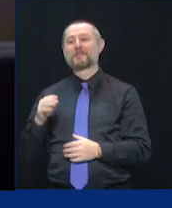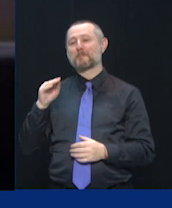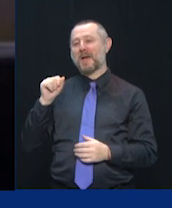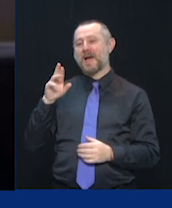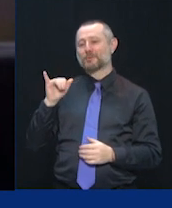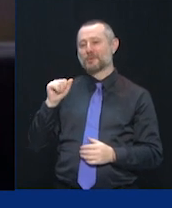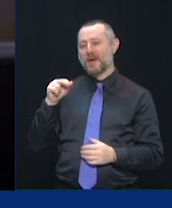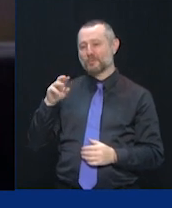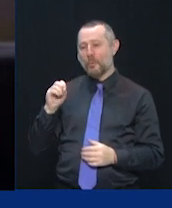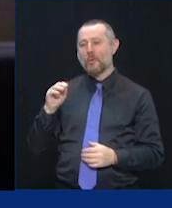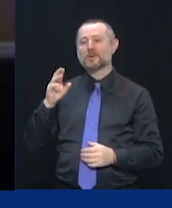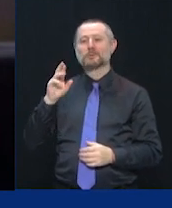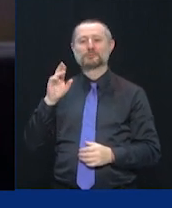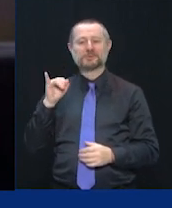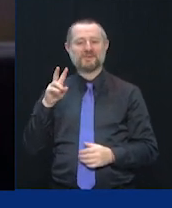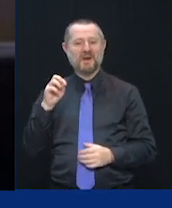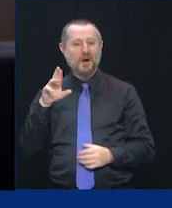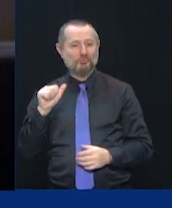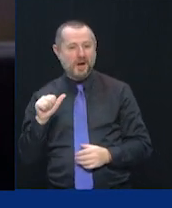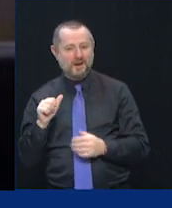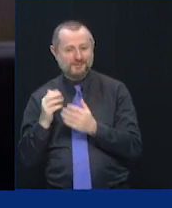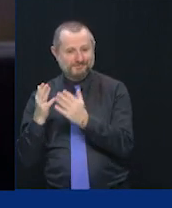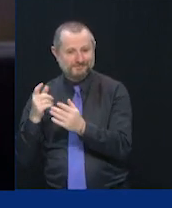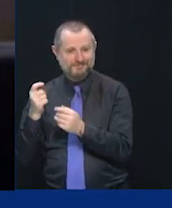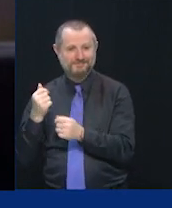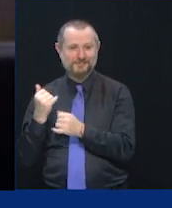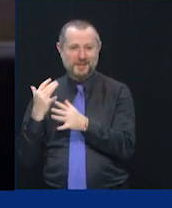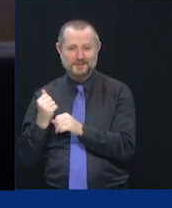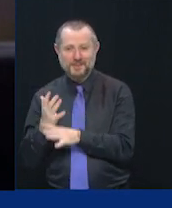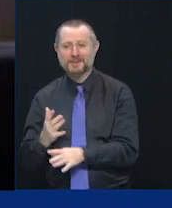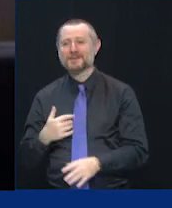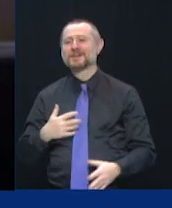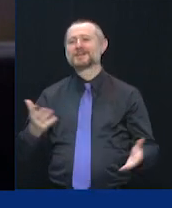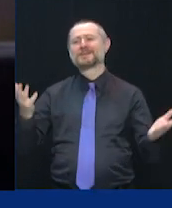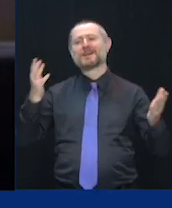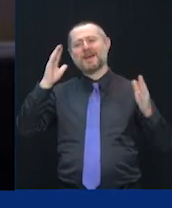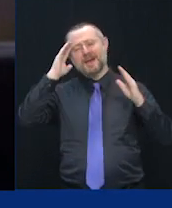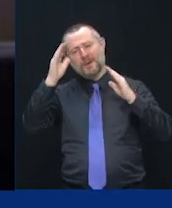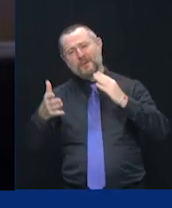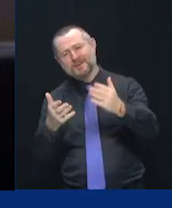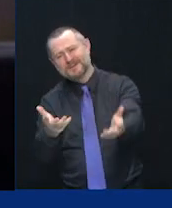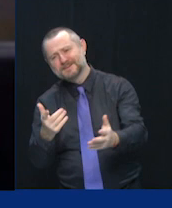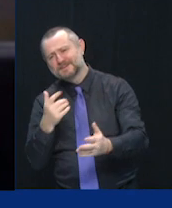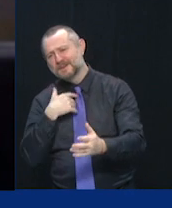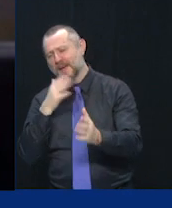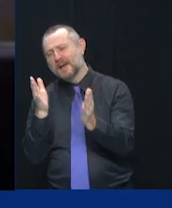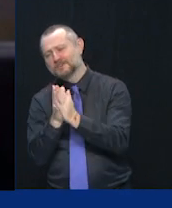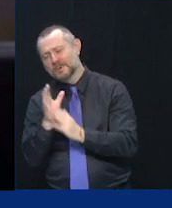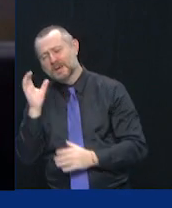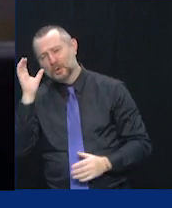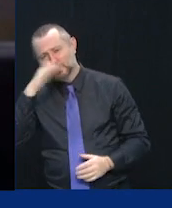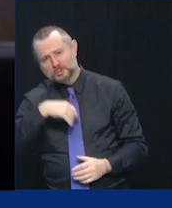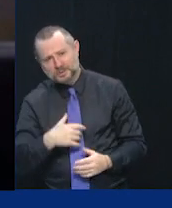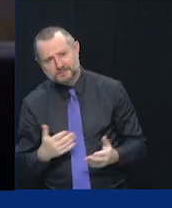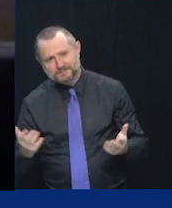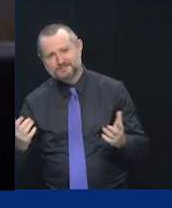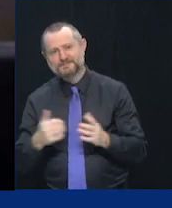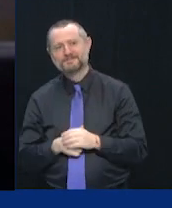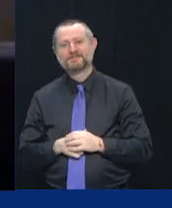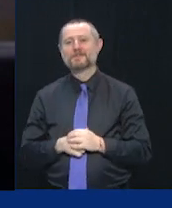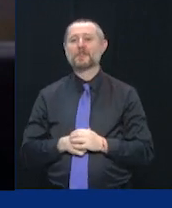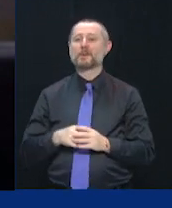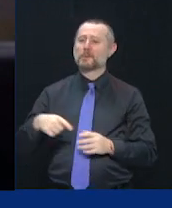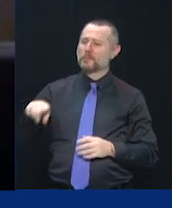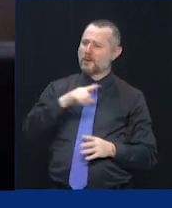mask, Mariano Rivera. Randy, I know this was an unusual request. You stepped up